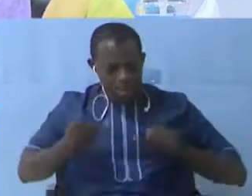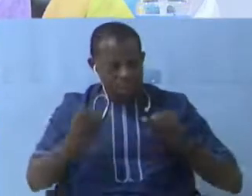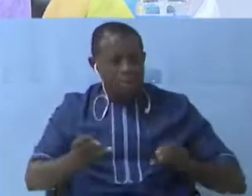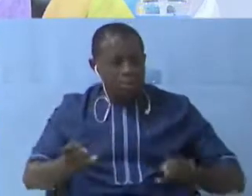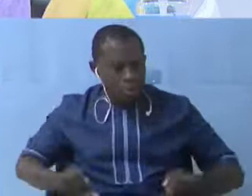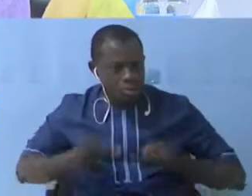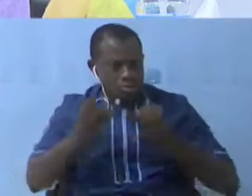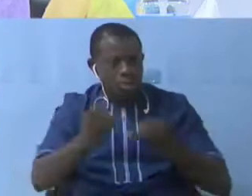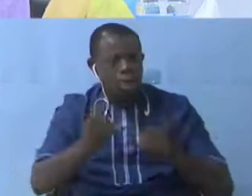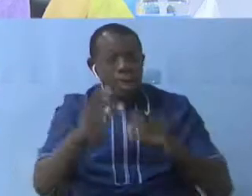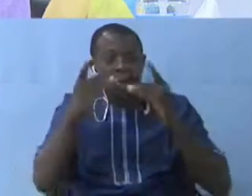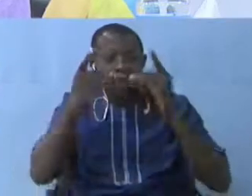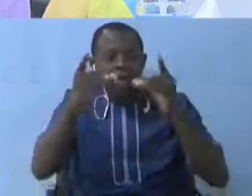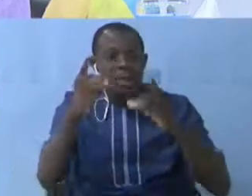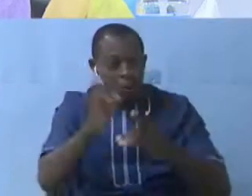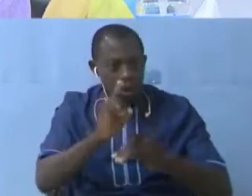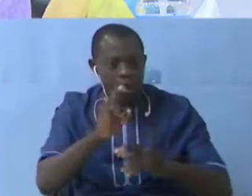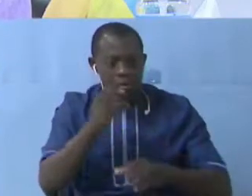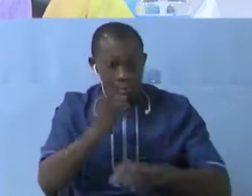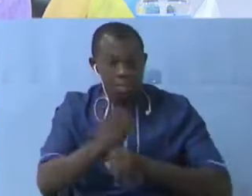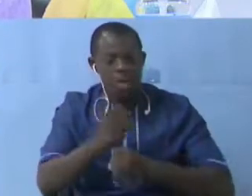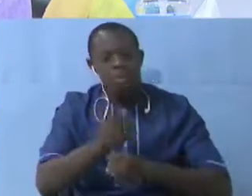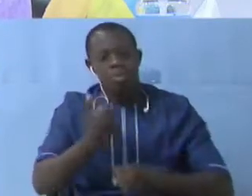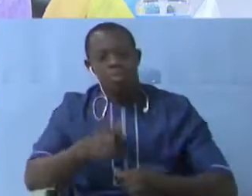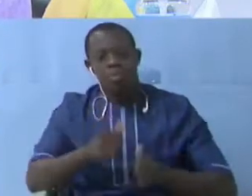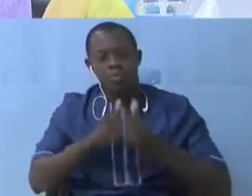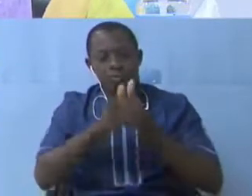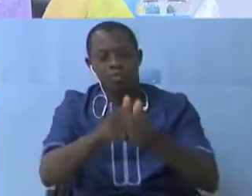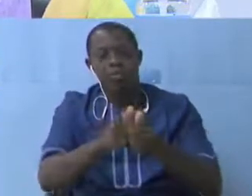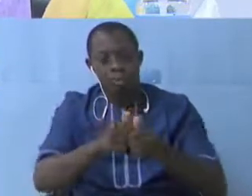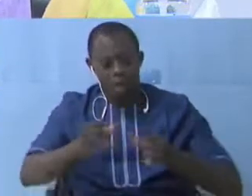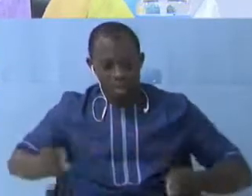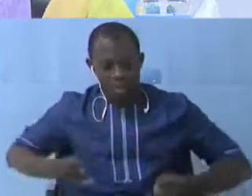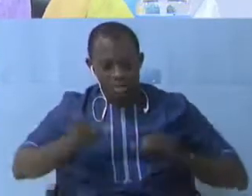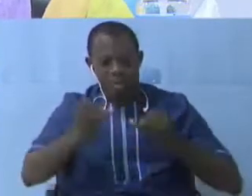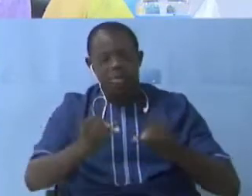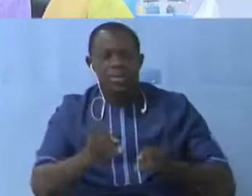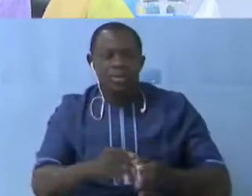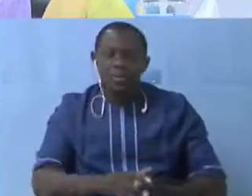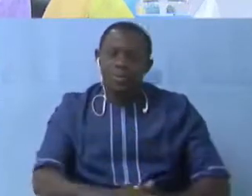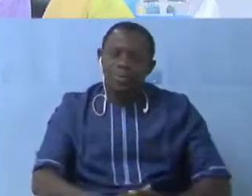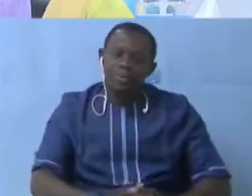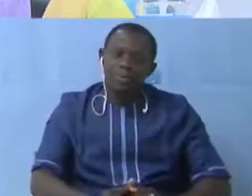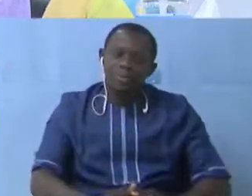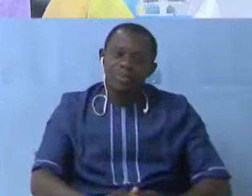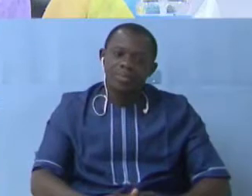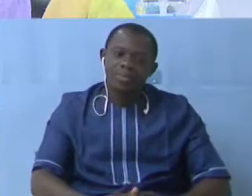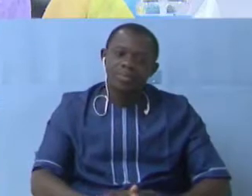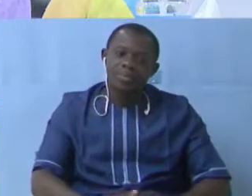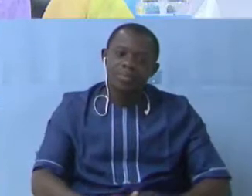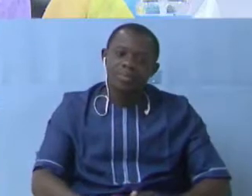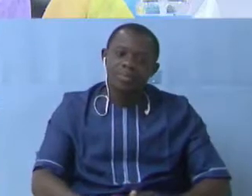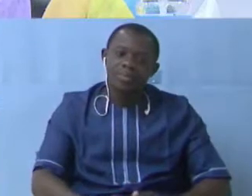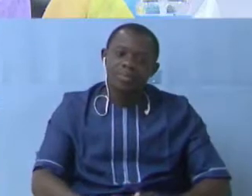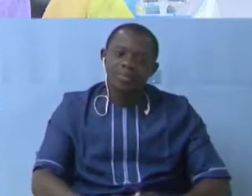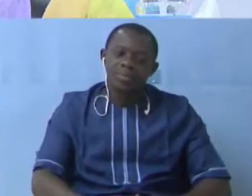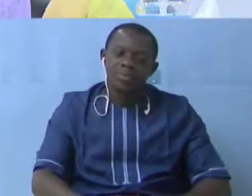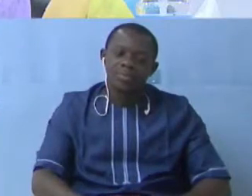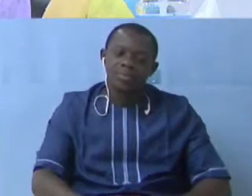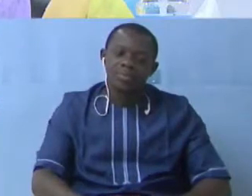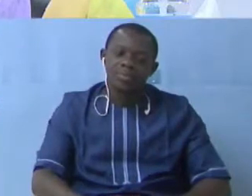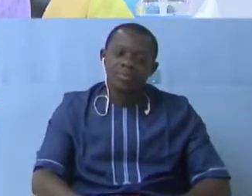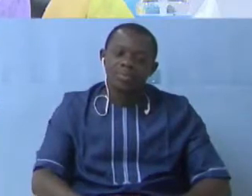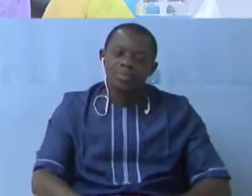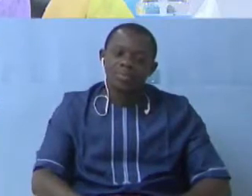nii commission war nañoo taxawal nag buntu boo xam ne nii tamit danañ gis ñu gën a wiral nag li nga xam ne nii moom lañ ci namoon ci